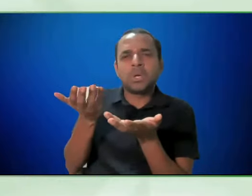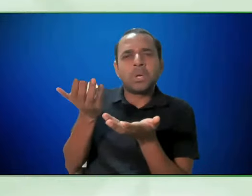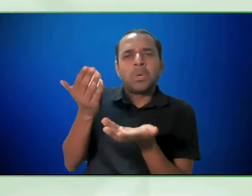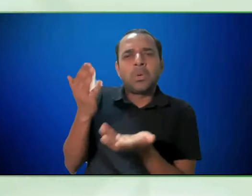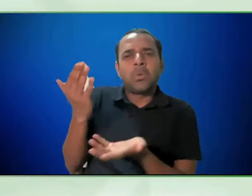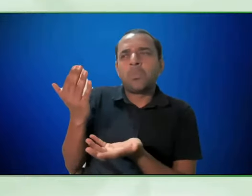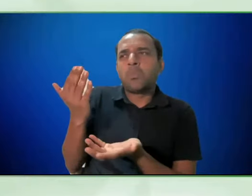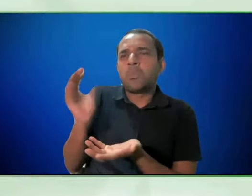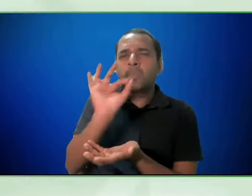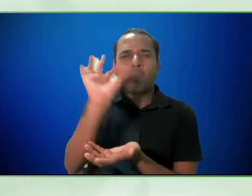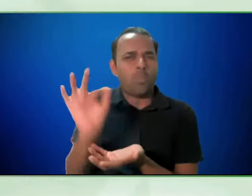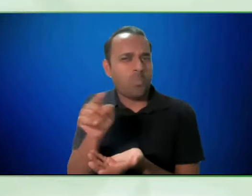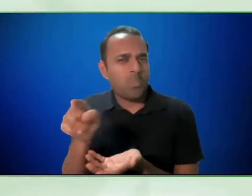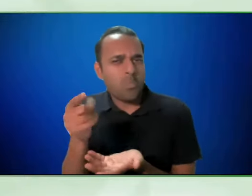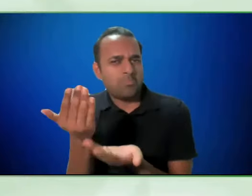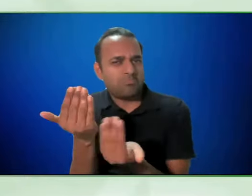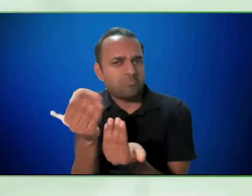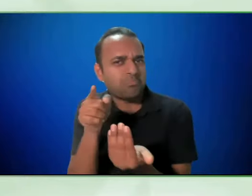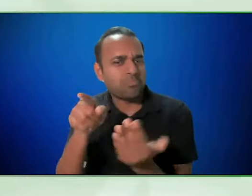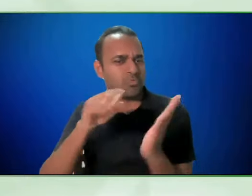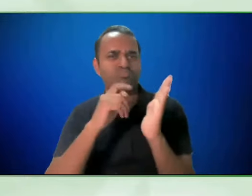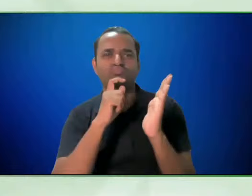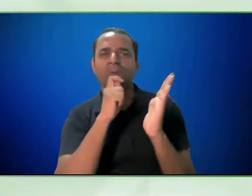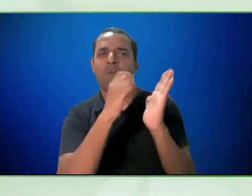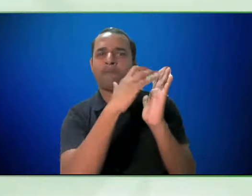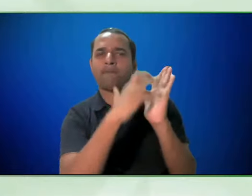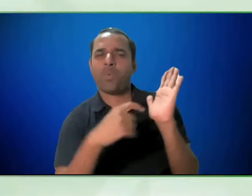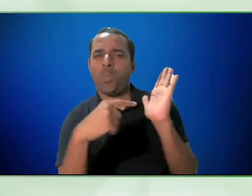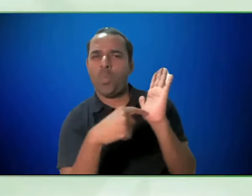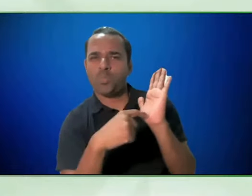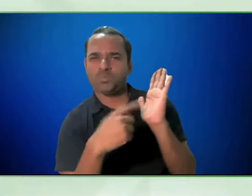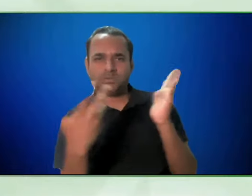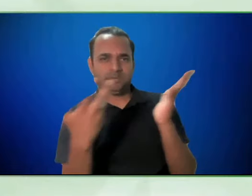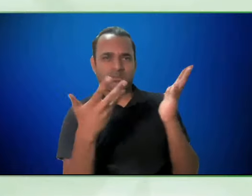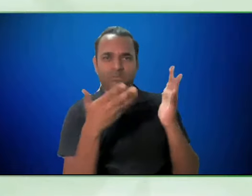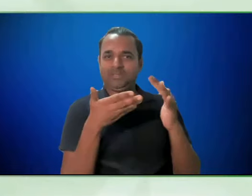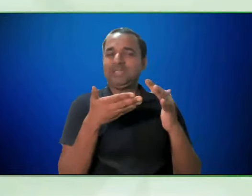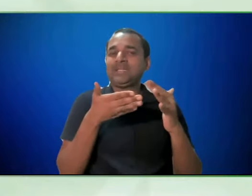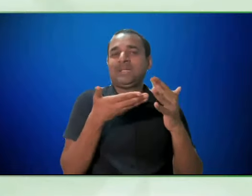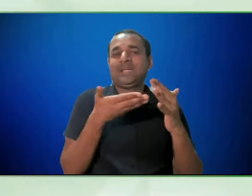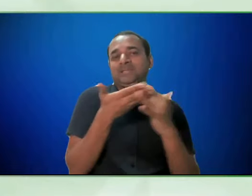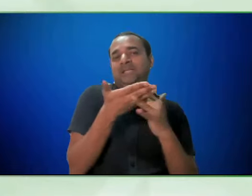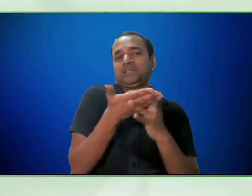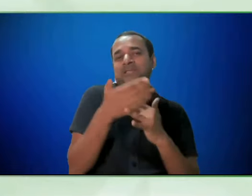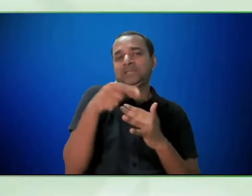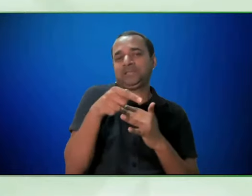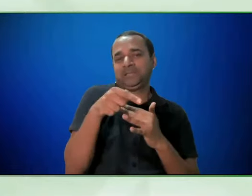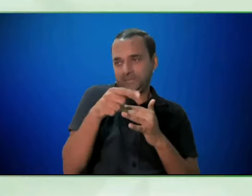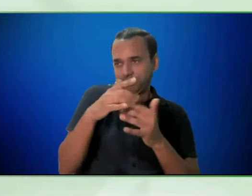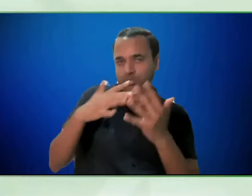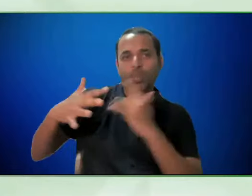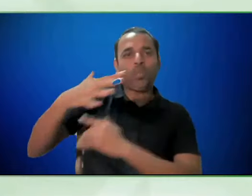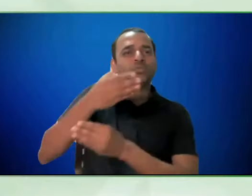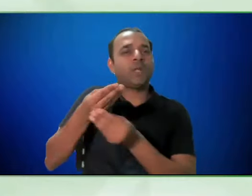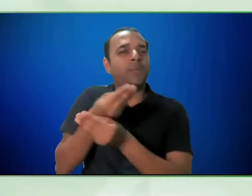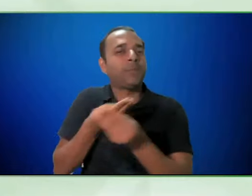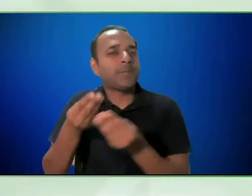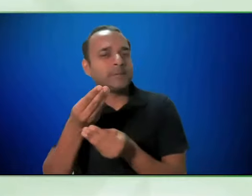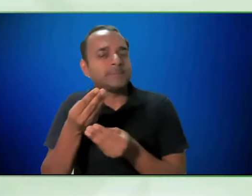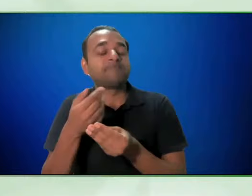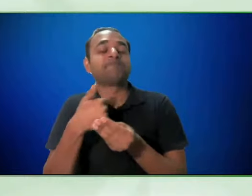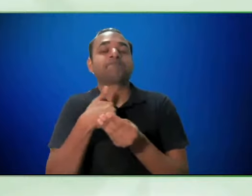in December last year. And there was an outcome of a project that was commissioned by